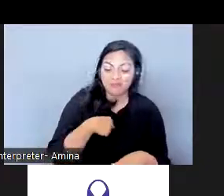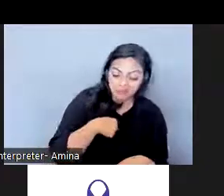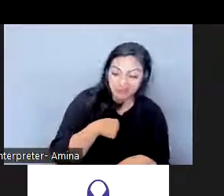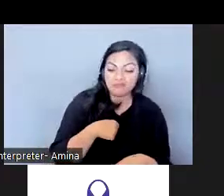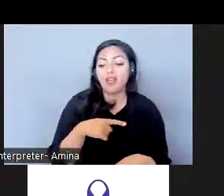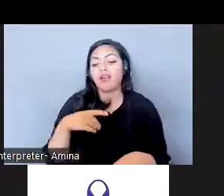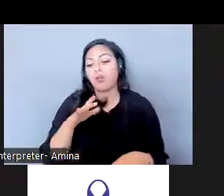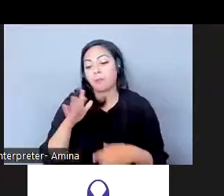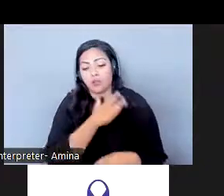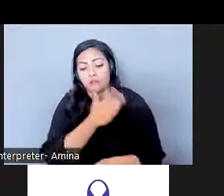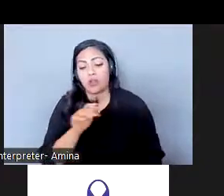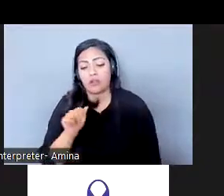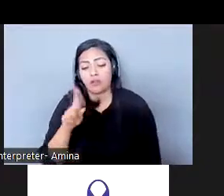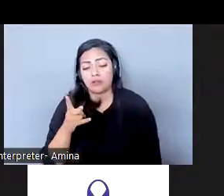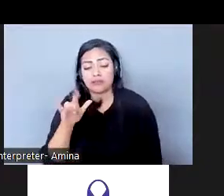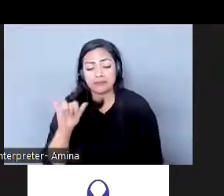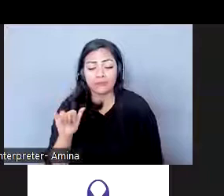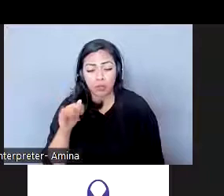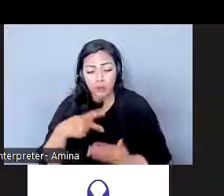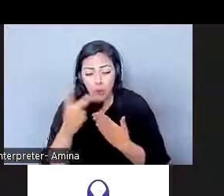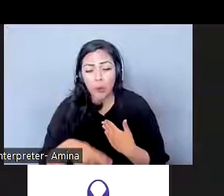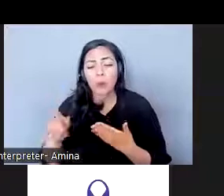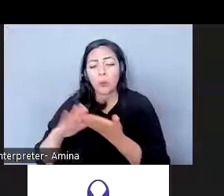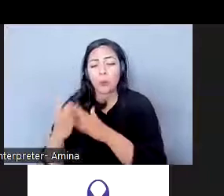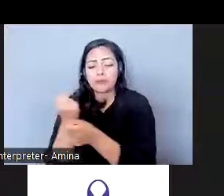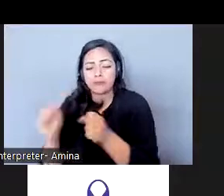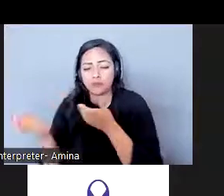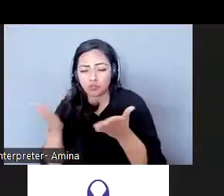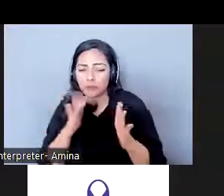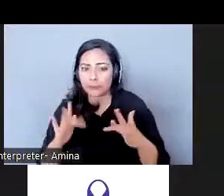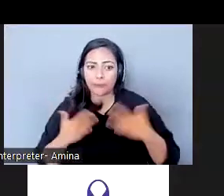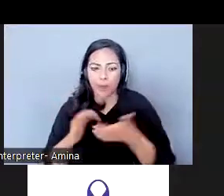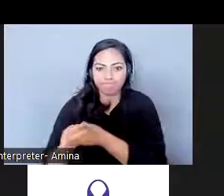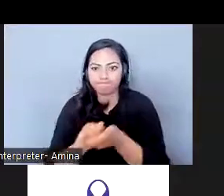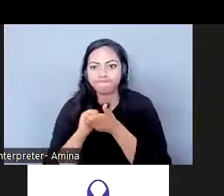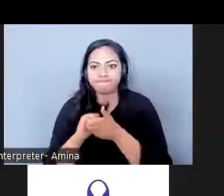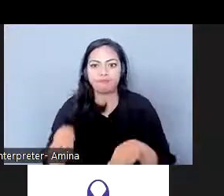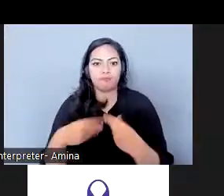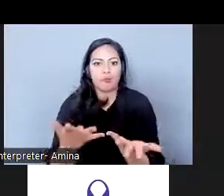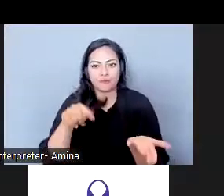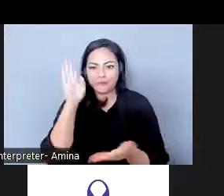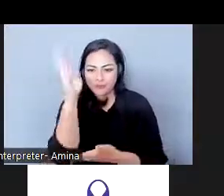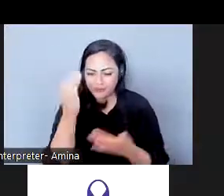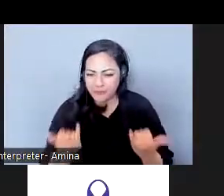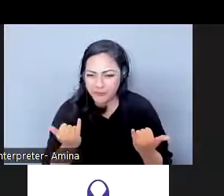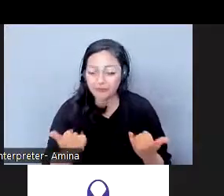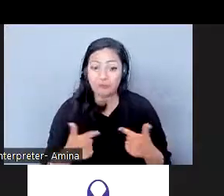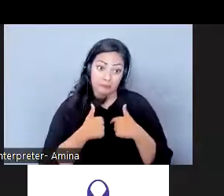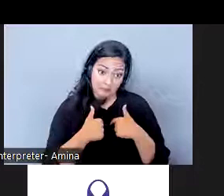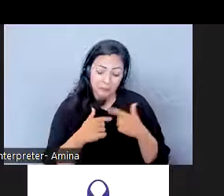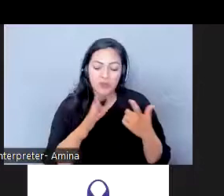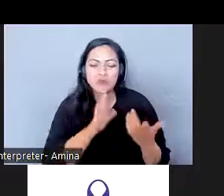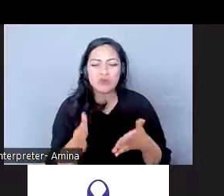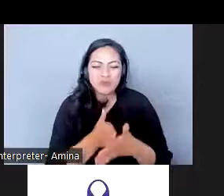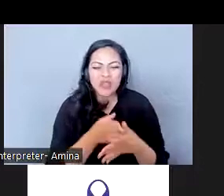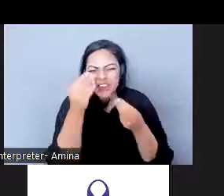Safety Services. We're super excited to be here today to deliver this. We're going to be sharing some information. I'm going to be sharing some information. We're